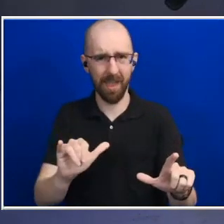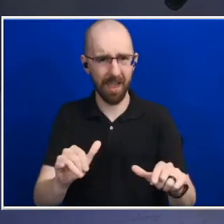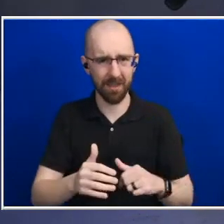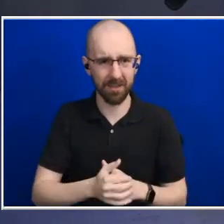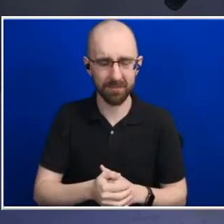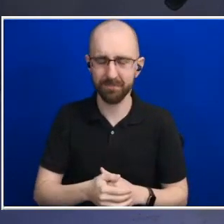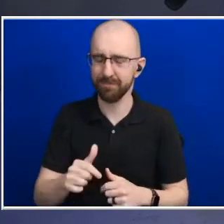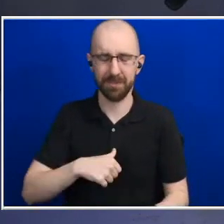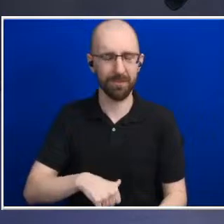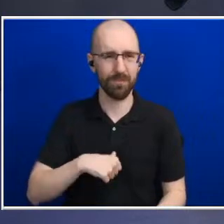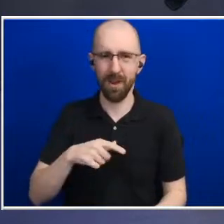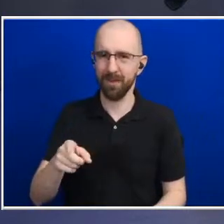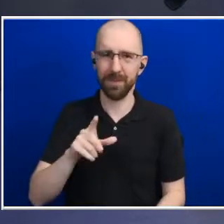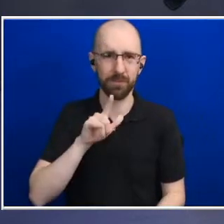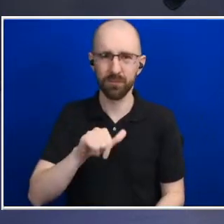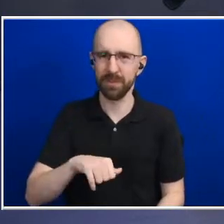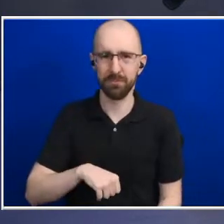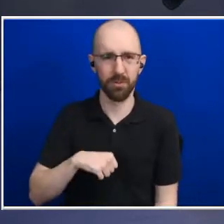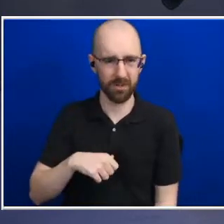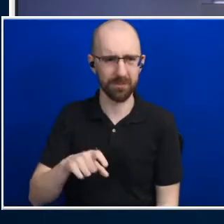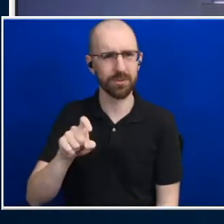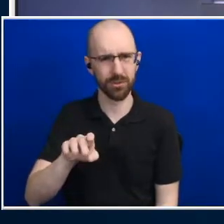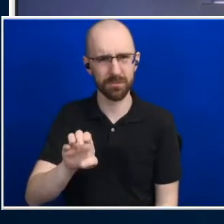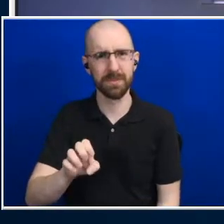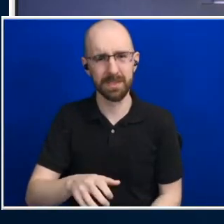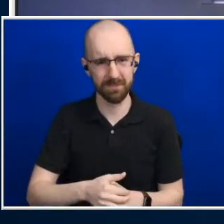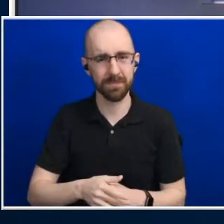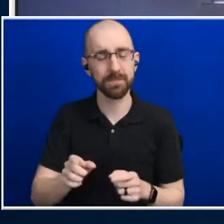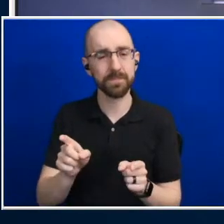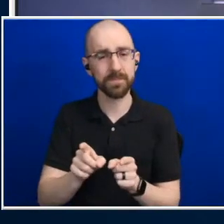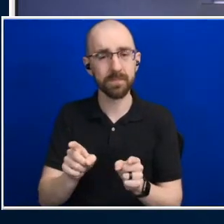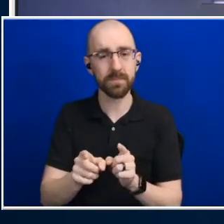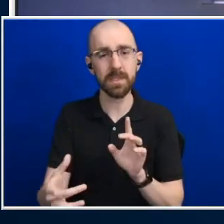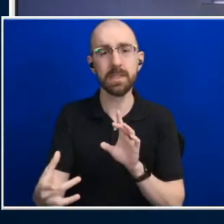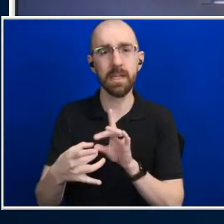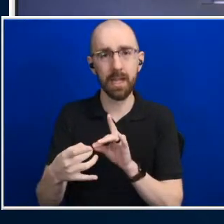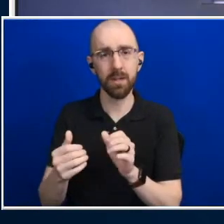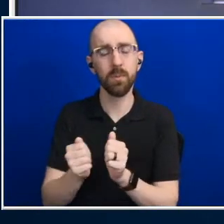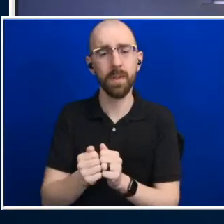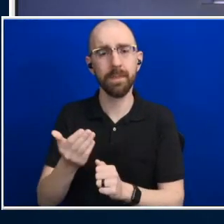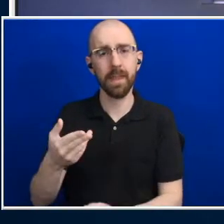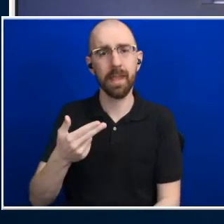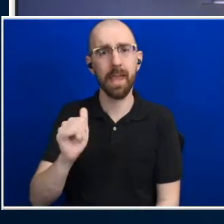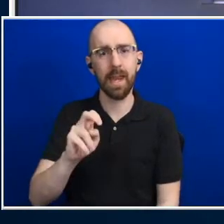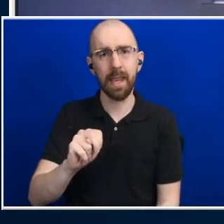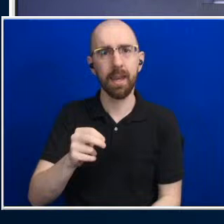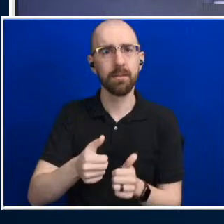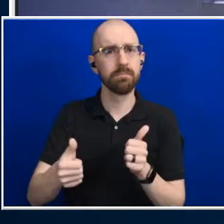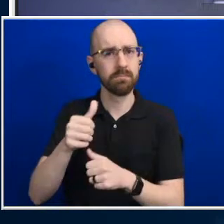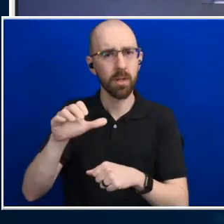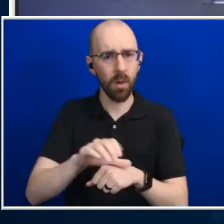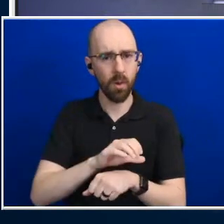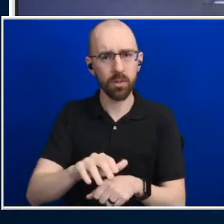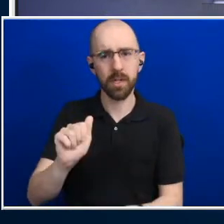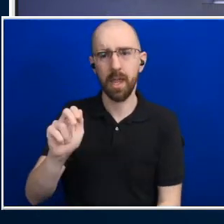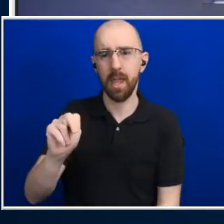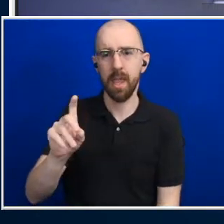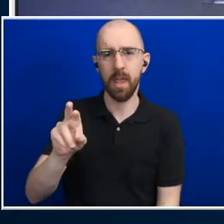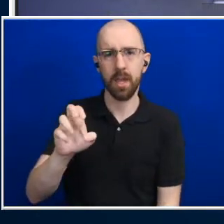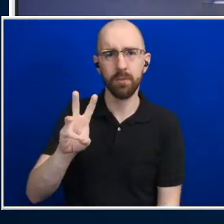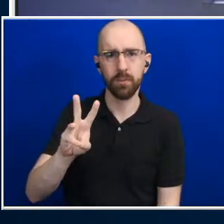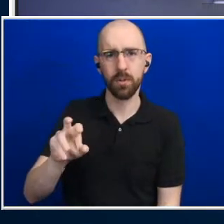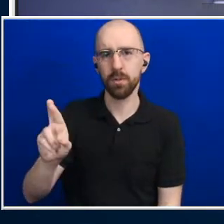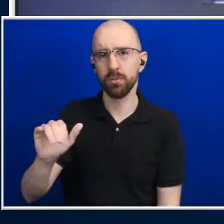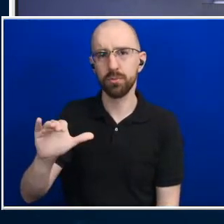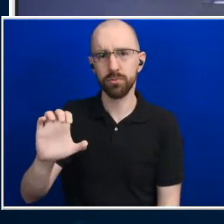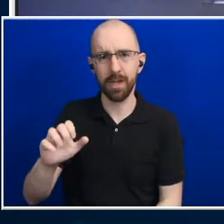be. am. Yeah. Should be. We are also connecting this morning with Hayden's head coach, Andrew Rice, with the